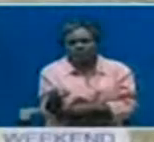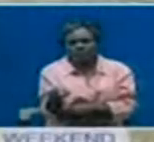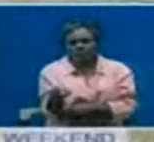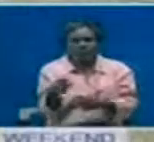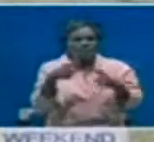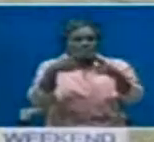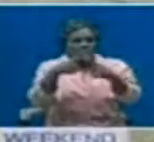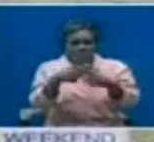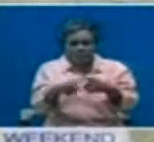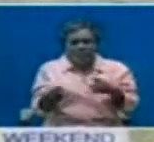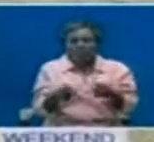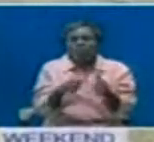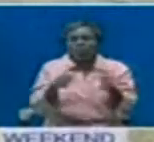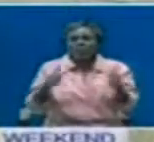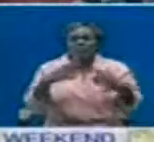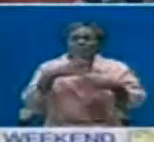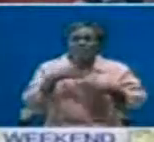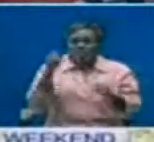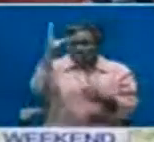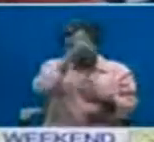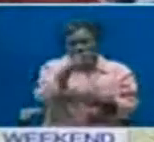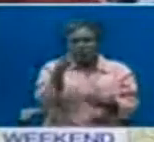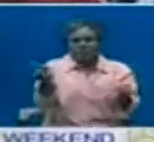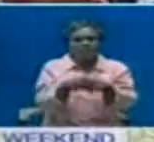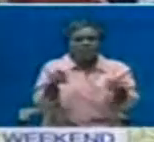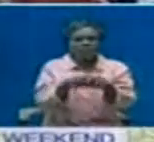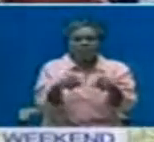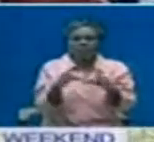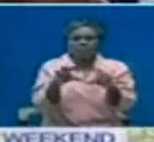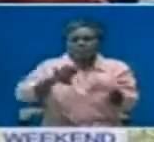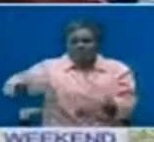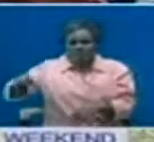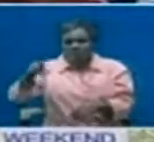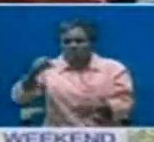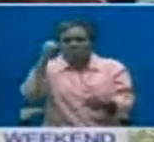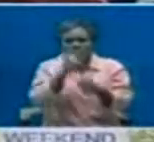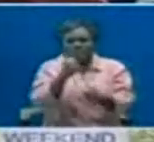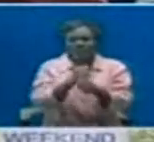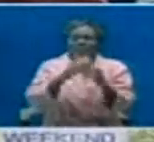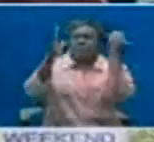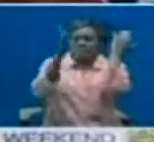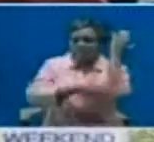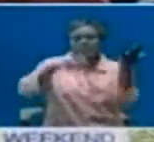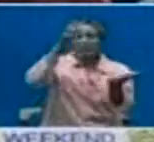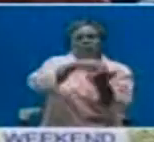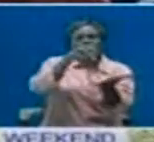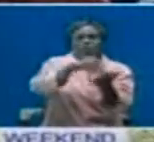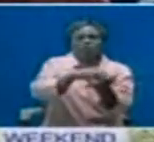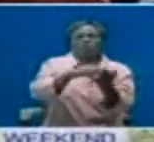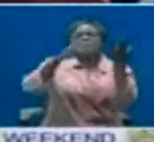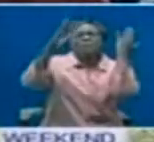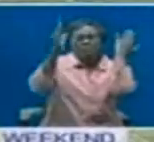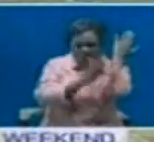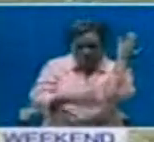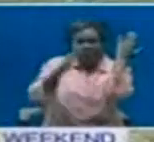But shortage of proper health facilities and health personnel for this vast county is also making a bad situation worse. And the county